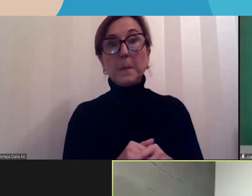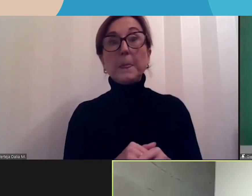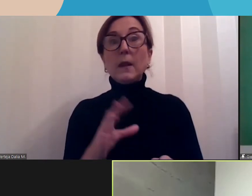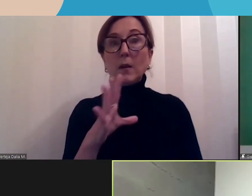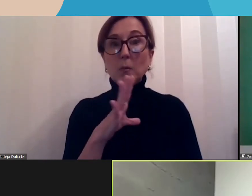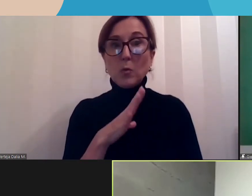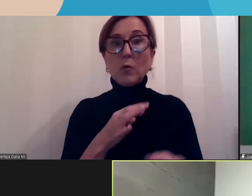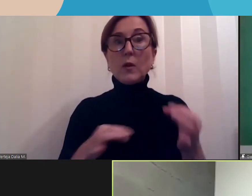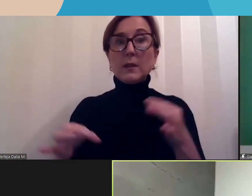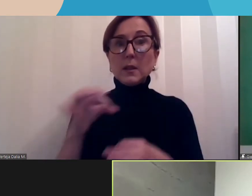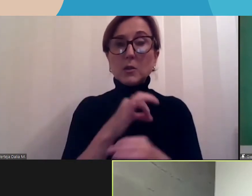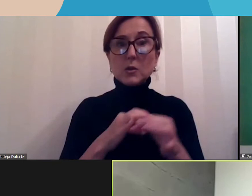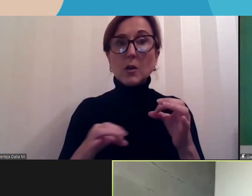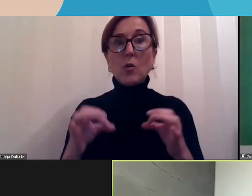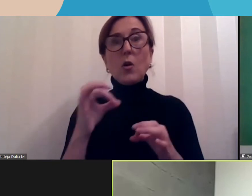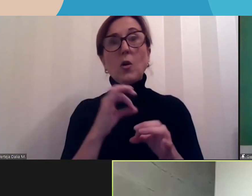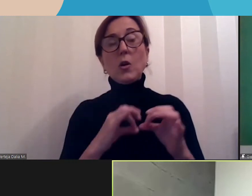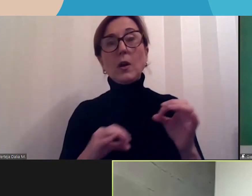In the previous discussion,